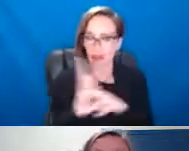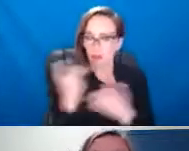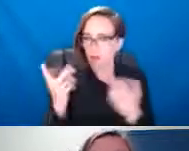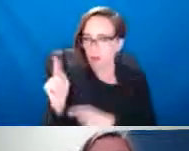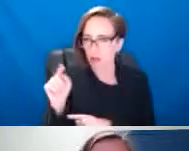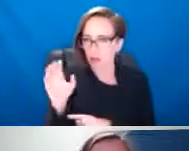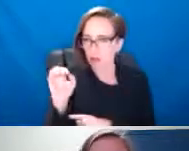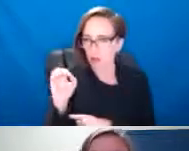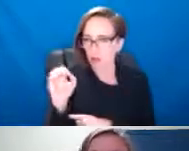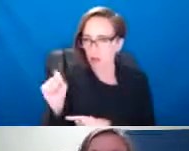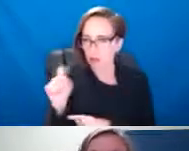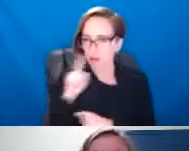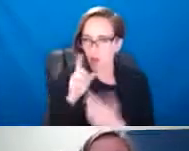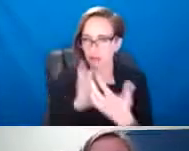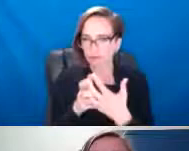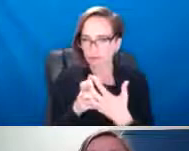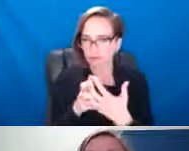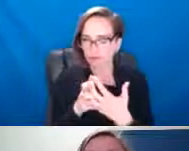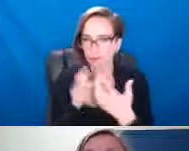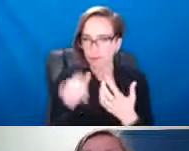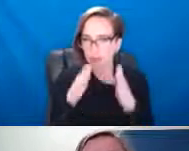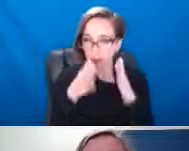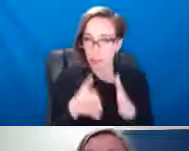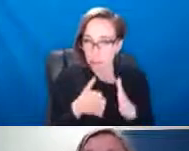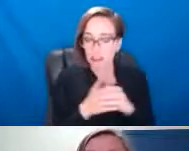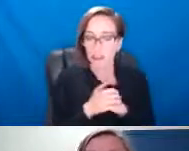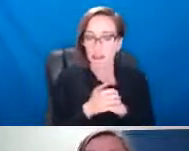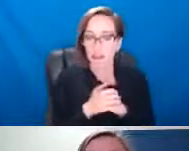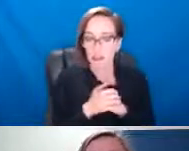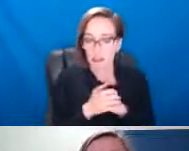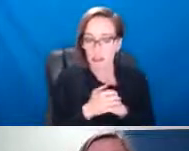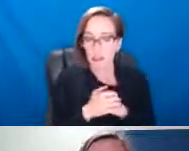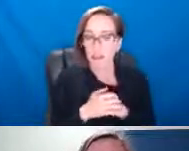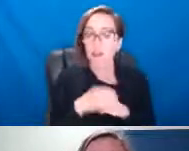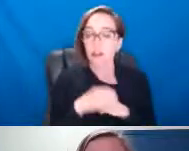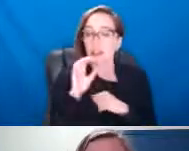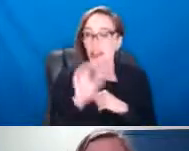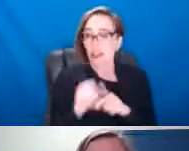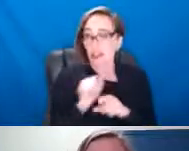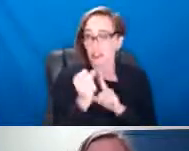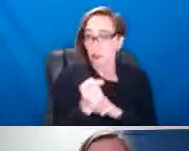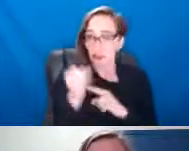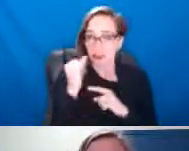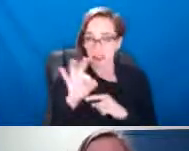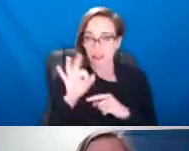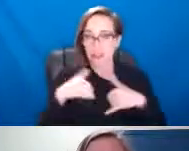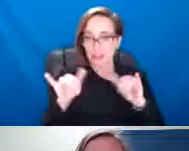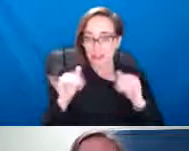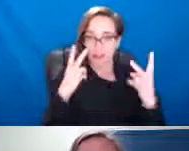them. And in this case, because our consumers have usable vision, we're able to use print